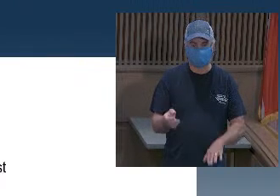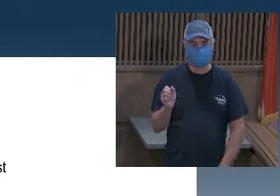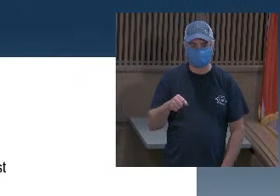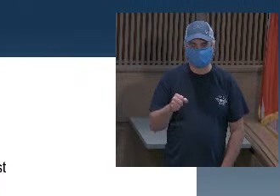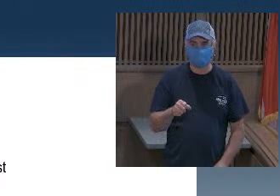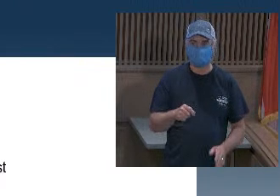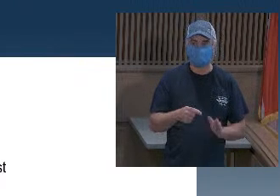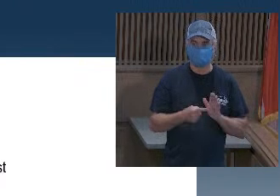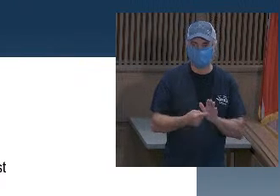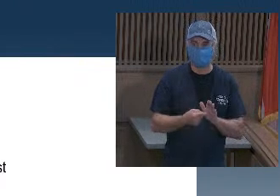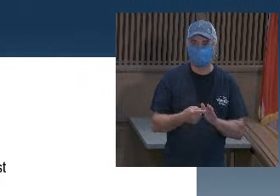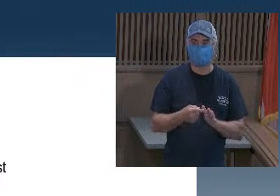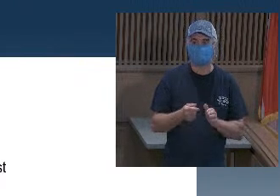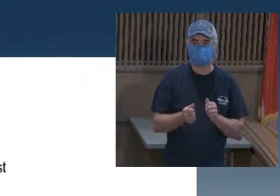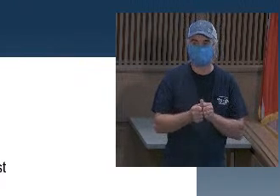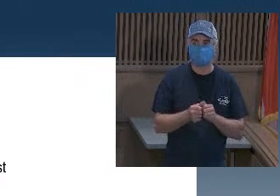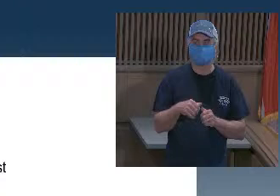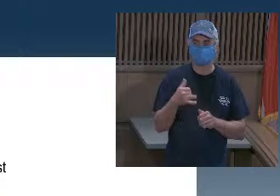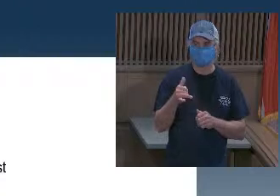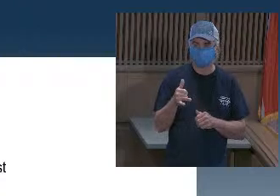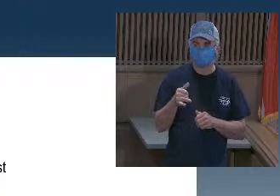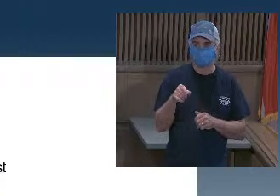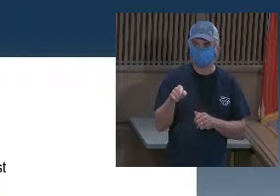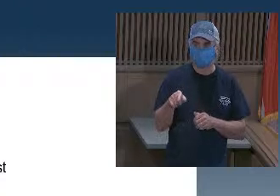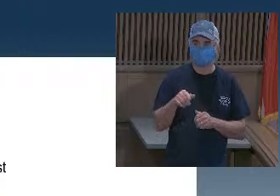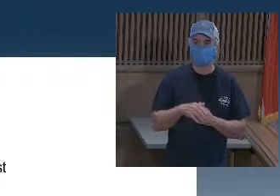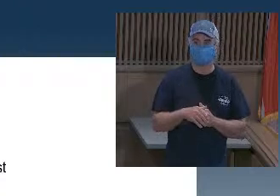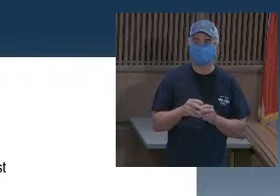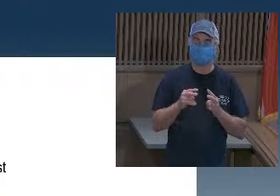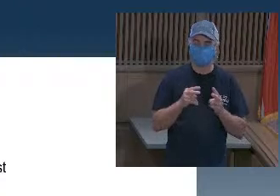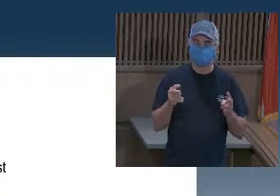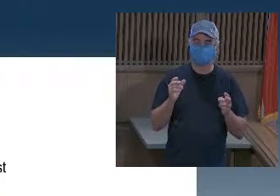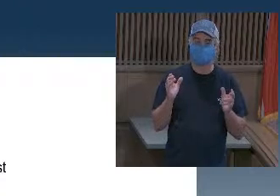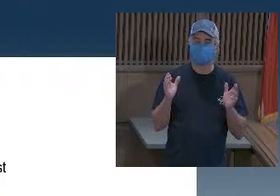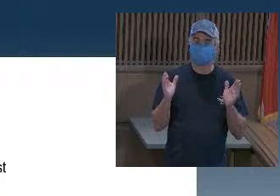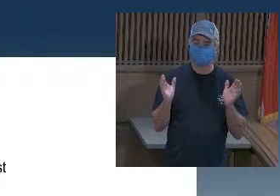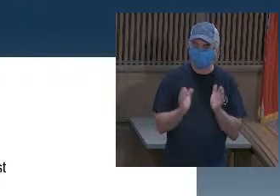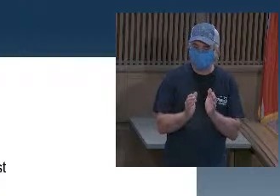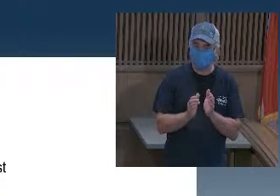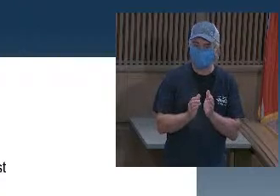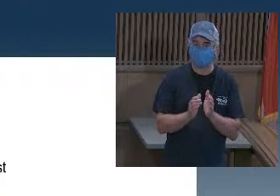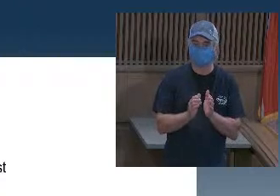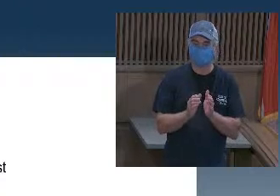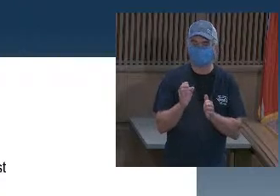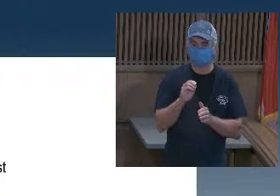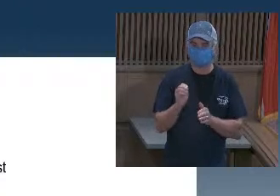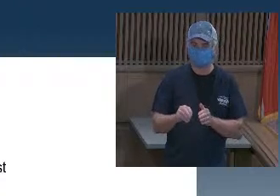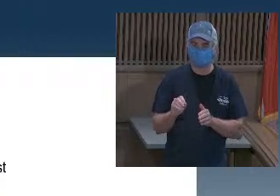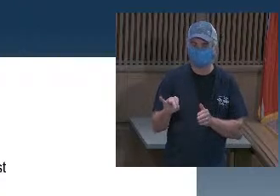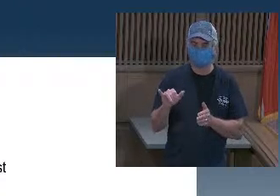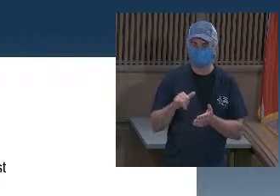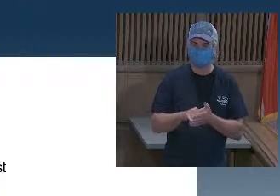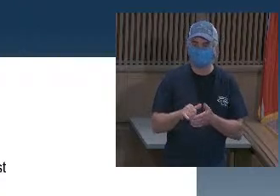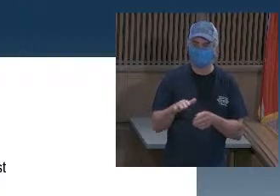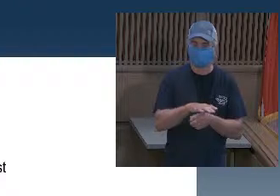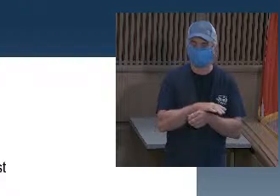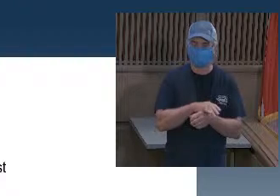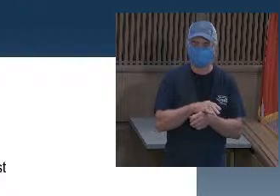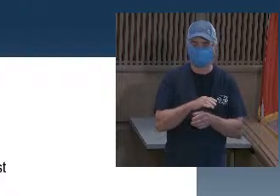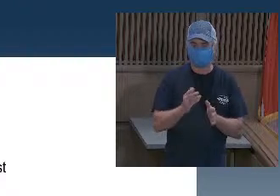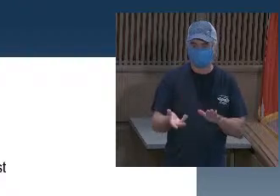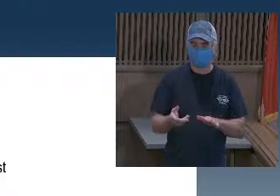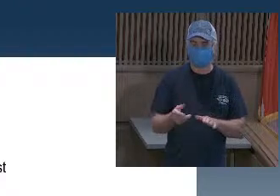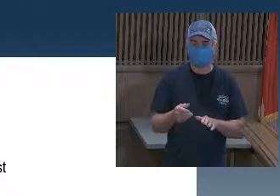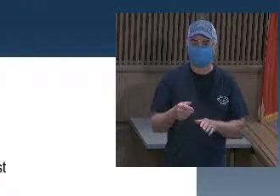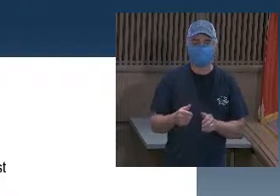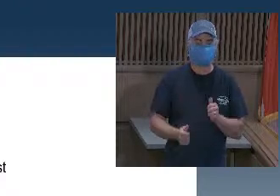by the orange dots. And that's a very, very small fraction of the total deaths. The vast majority are those who were